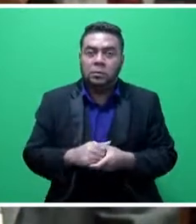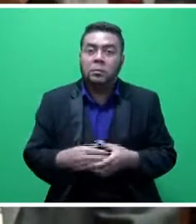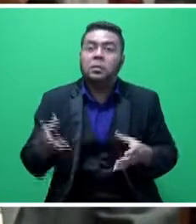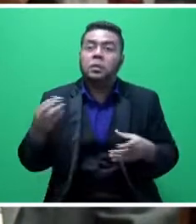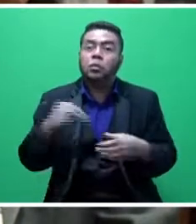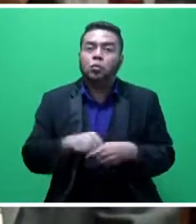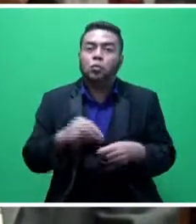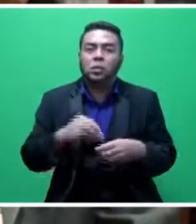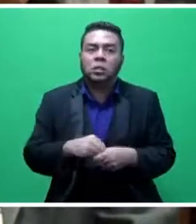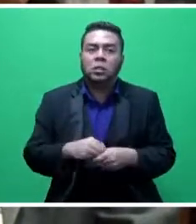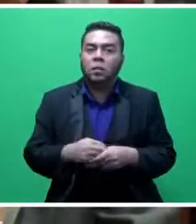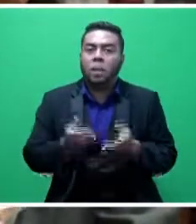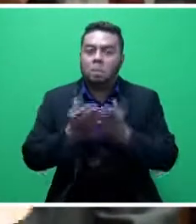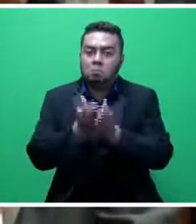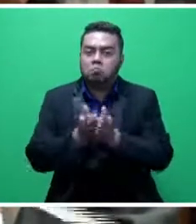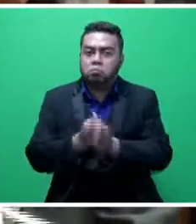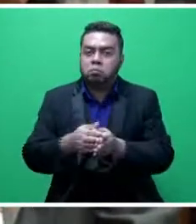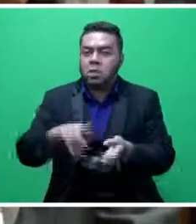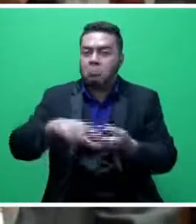including super yachts, etc.